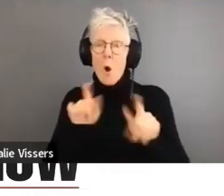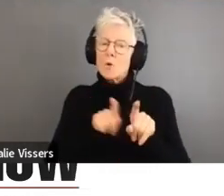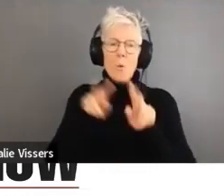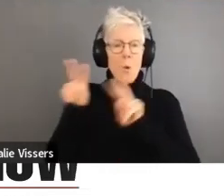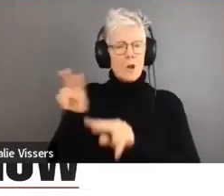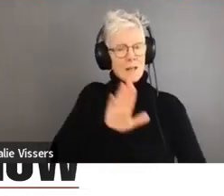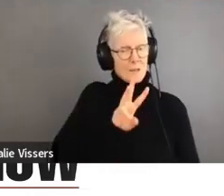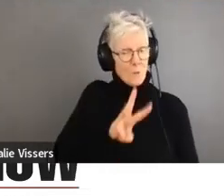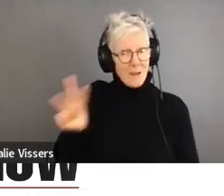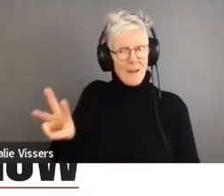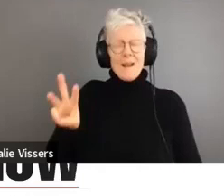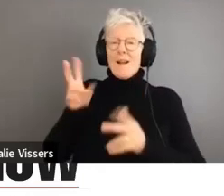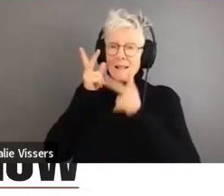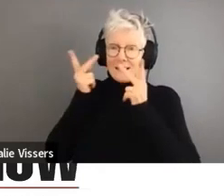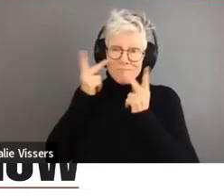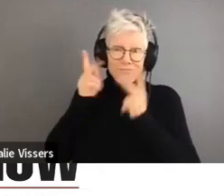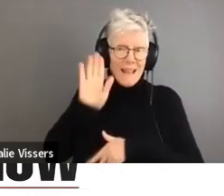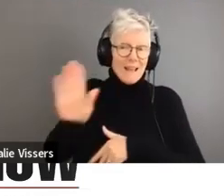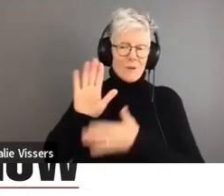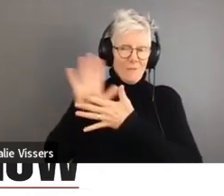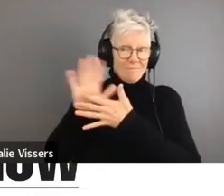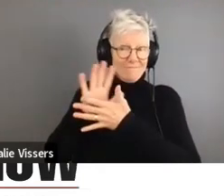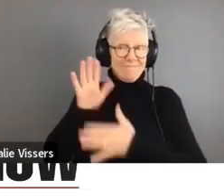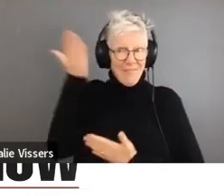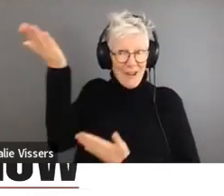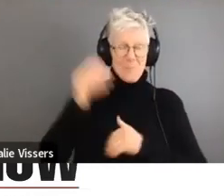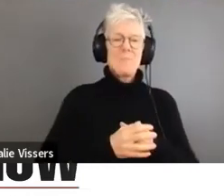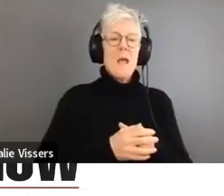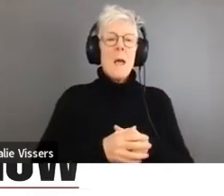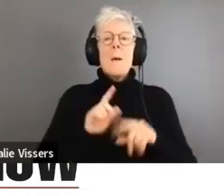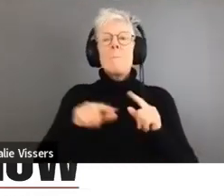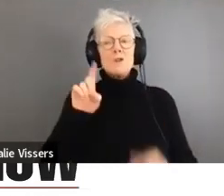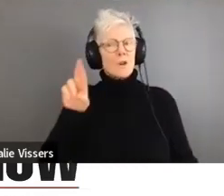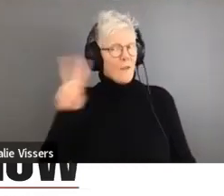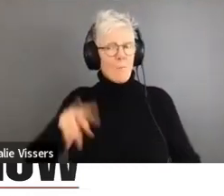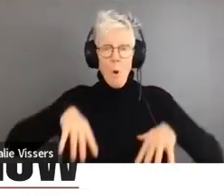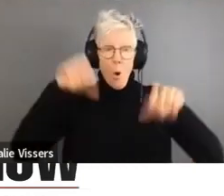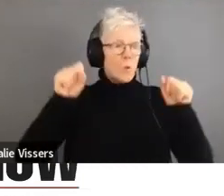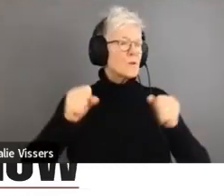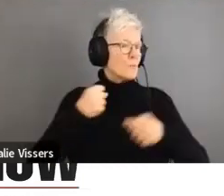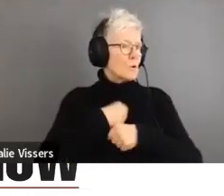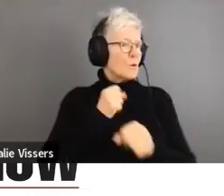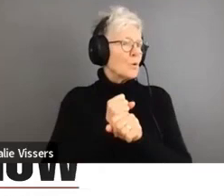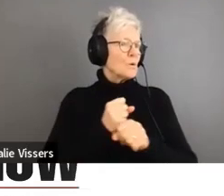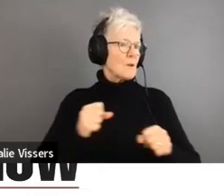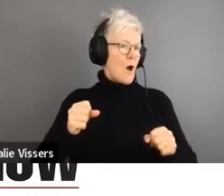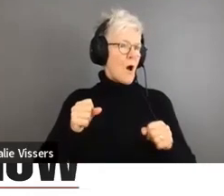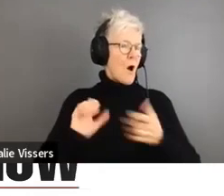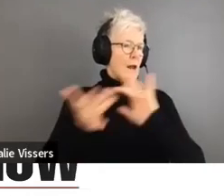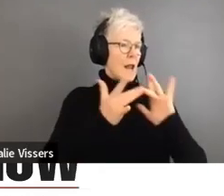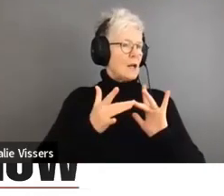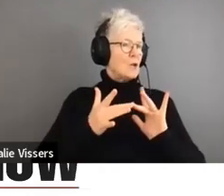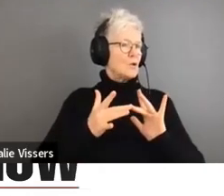too and watch some of his podcasts that he's put out there. So Dr. Vibe has been a host and producer of the award-winning online show, The